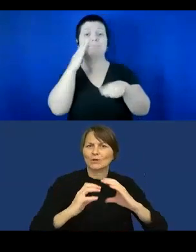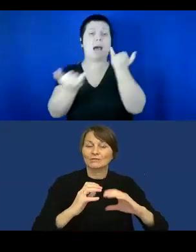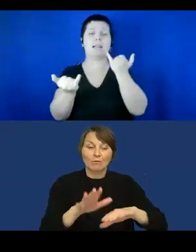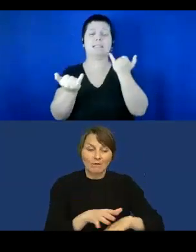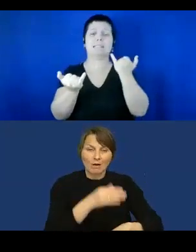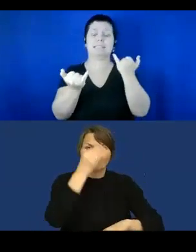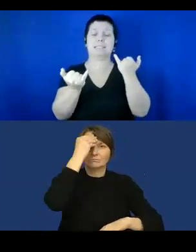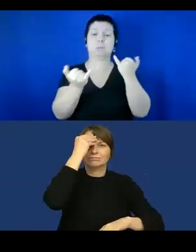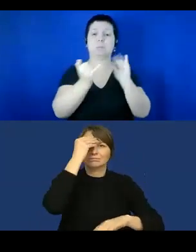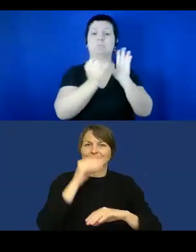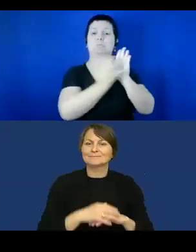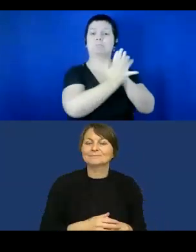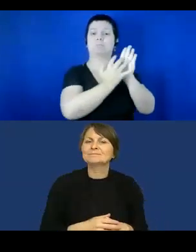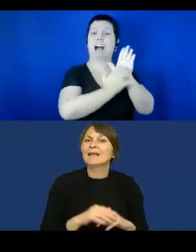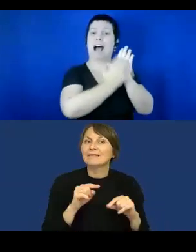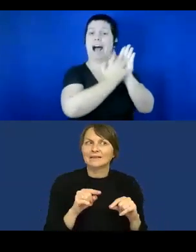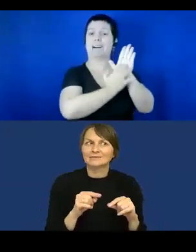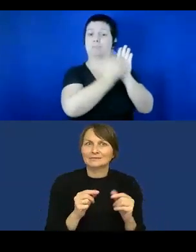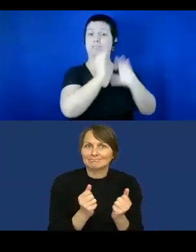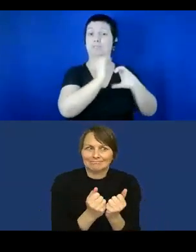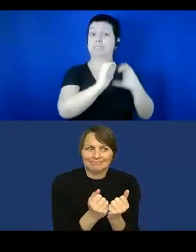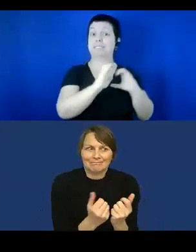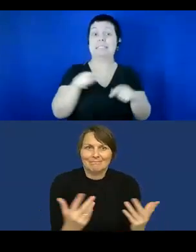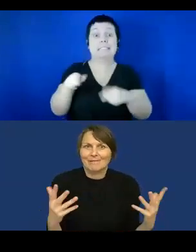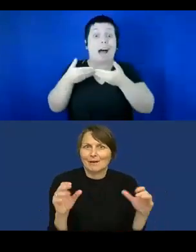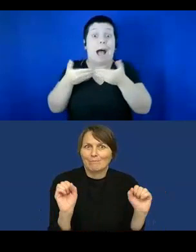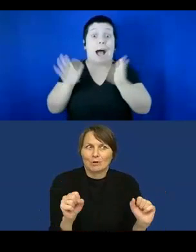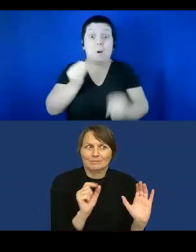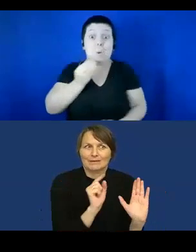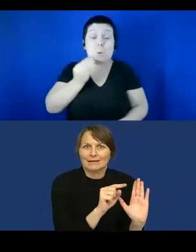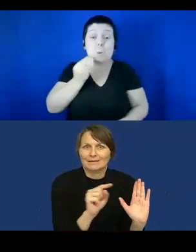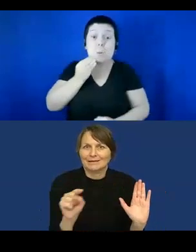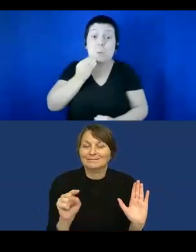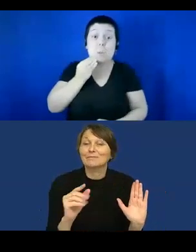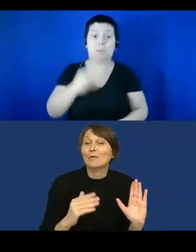And that opens up a lot of possibilities. In the next talk,